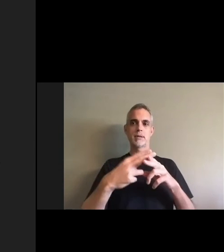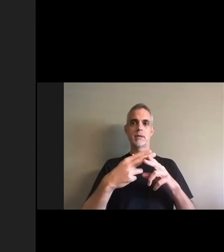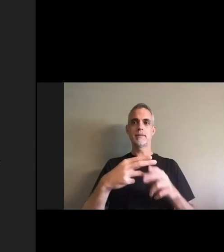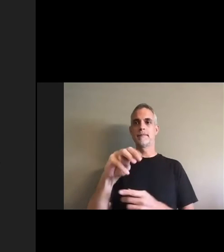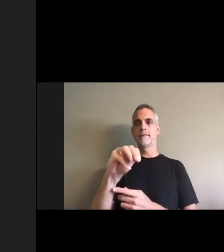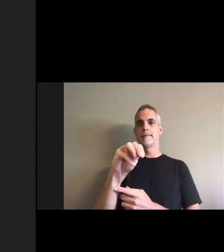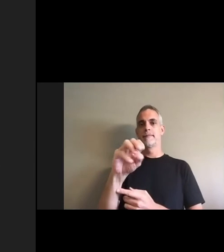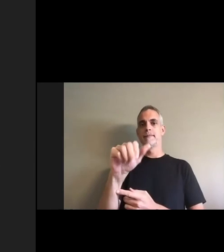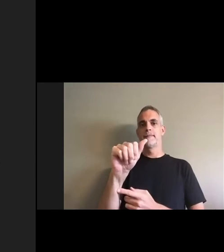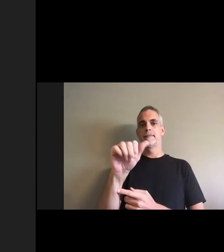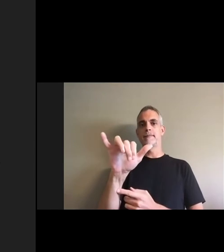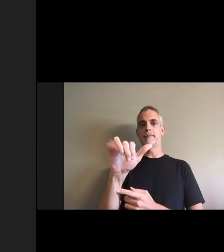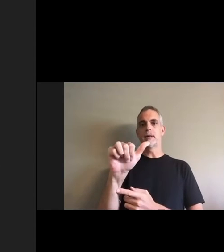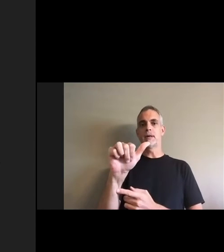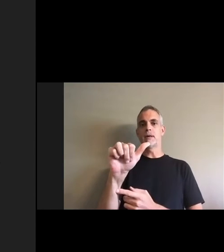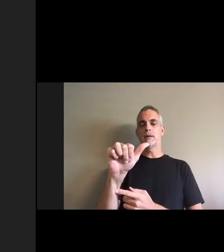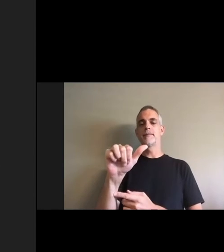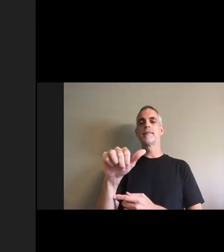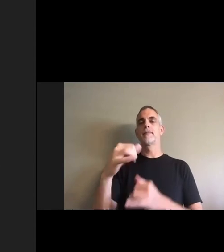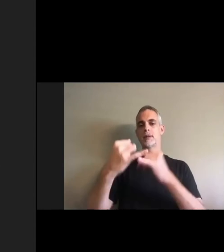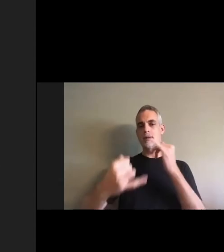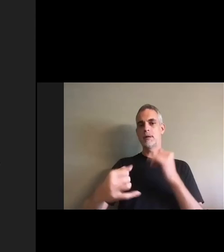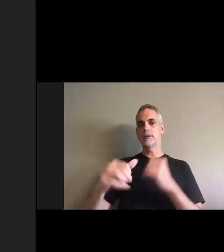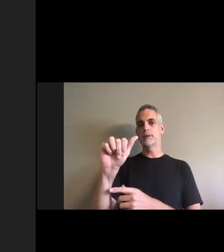a famous woman named Maya,